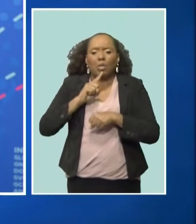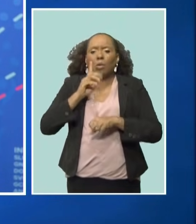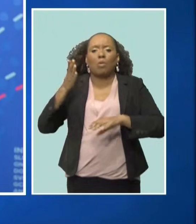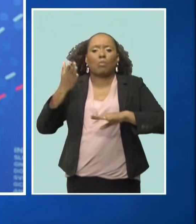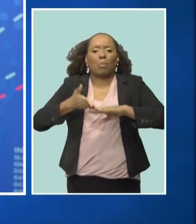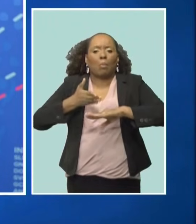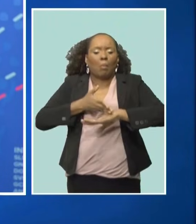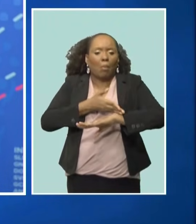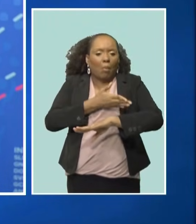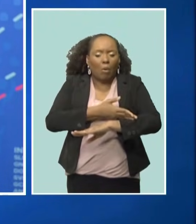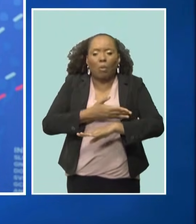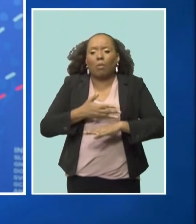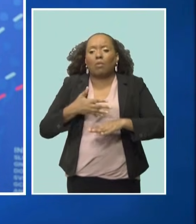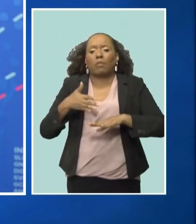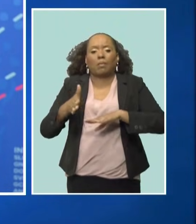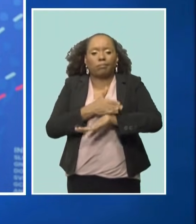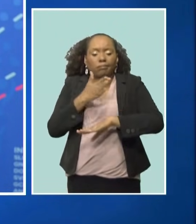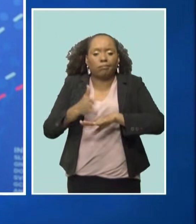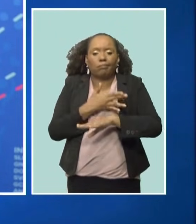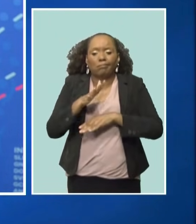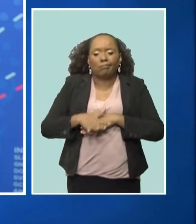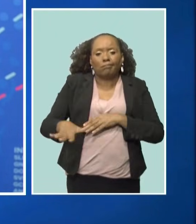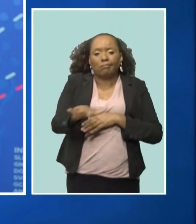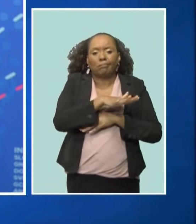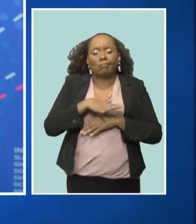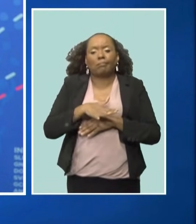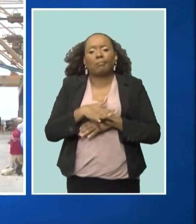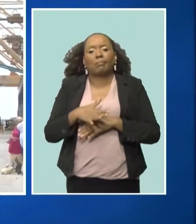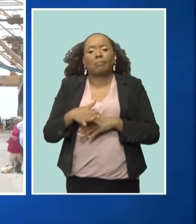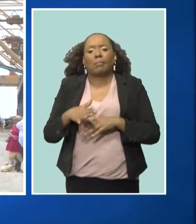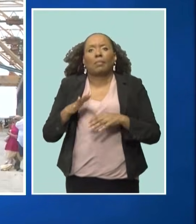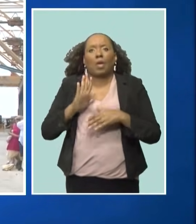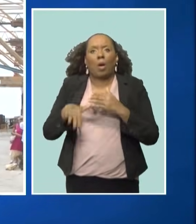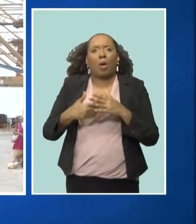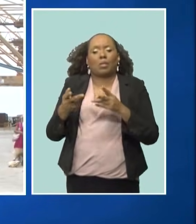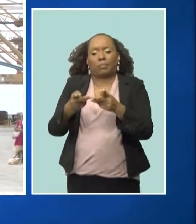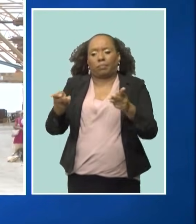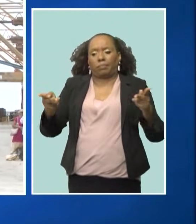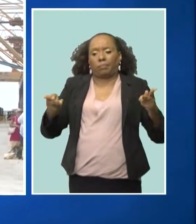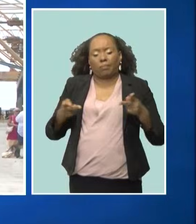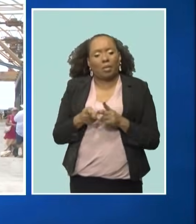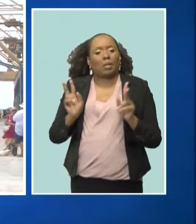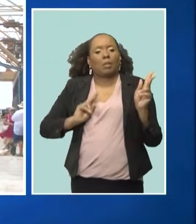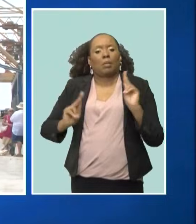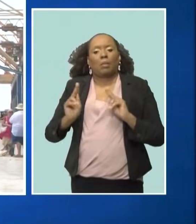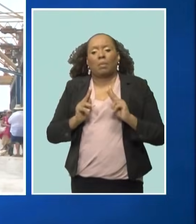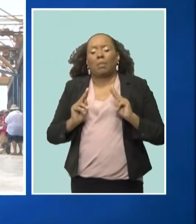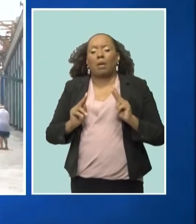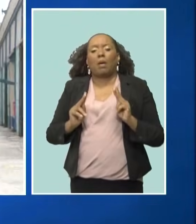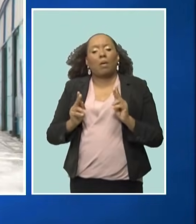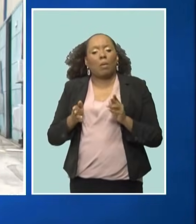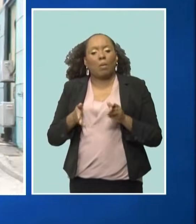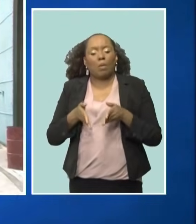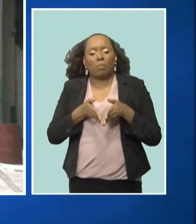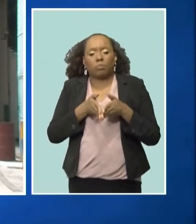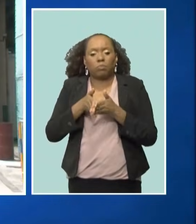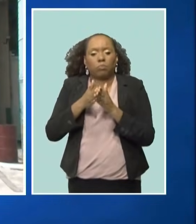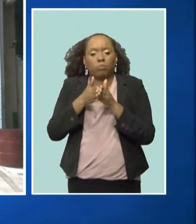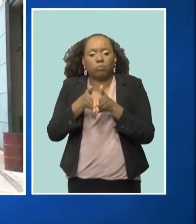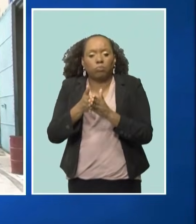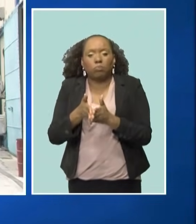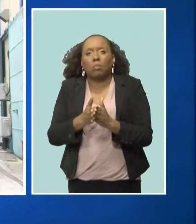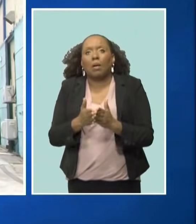improve the facilities for all of our cruise visitors who embark and disembark through using that shed